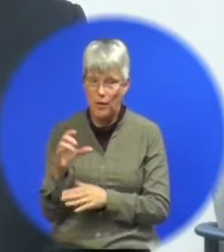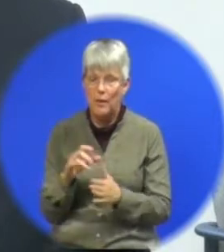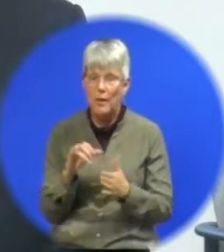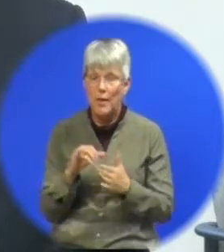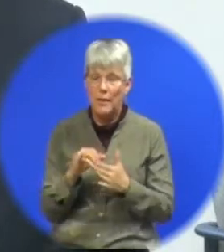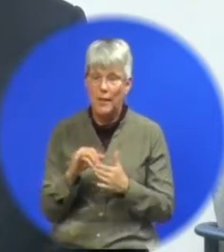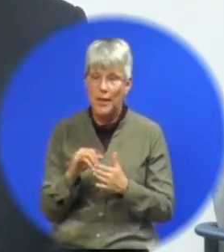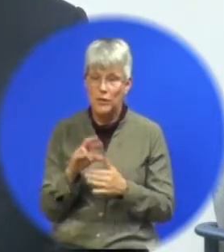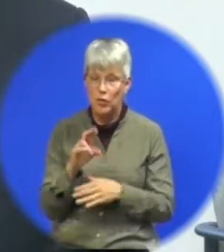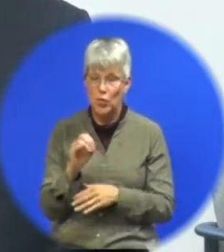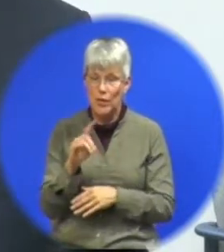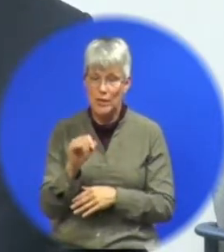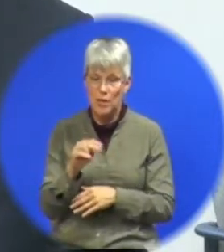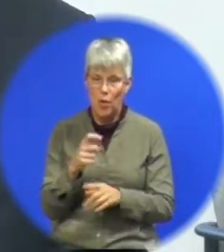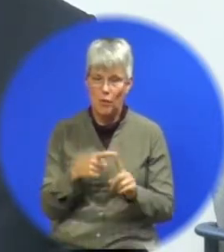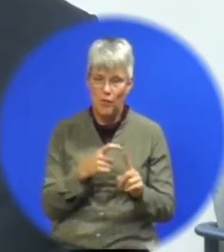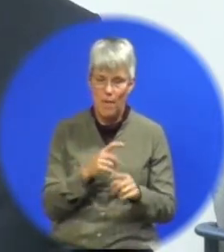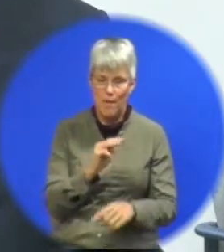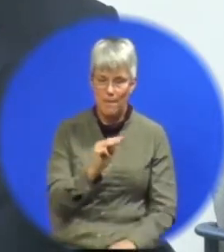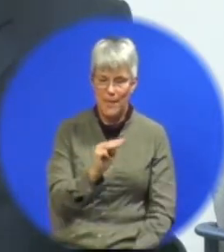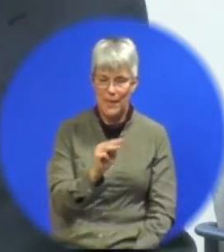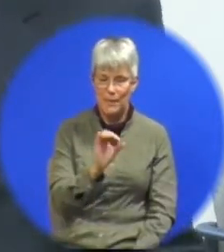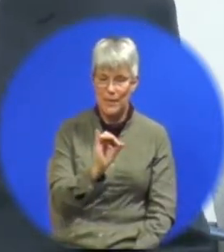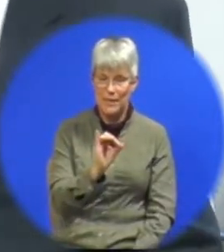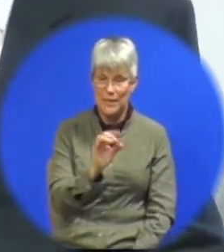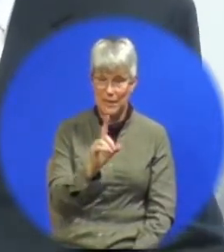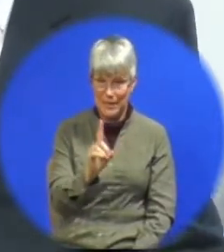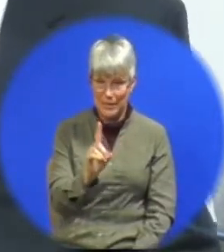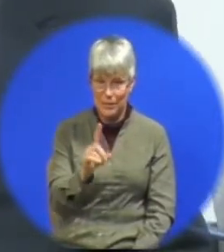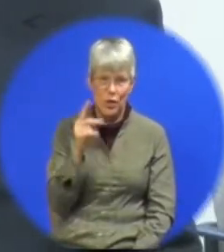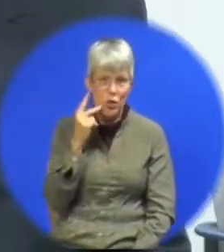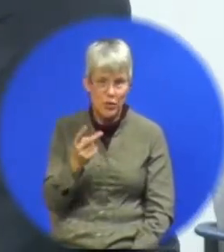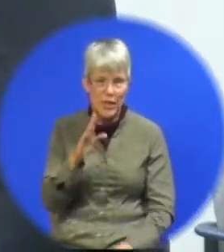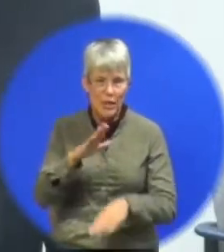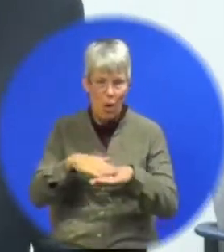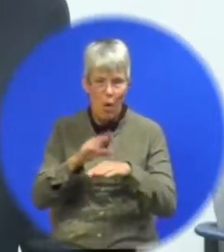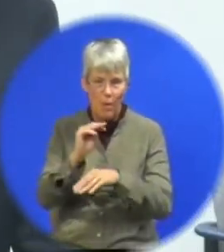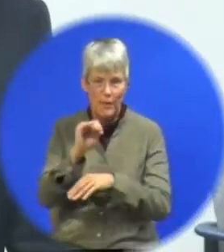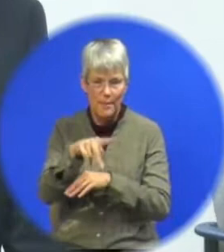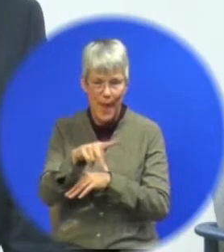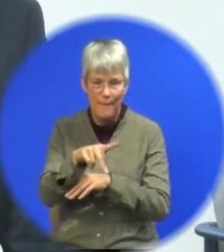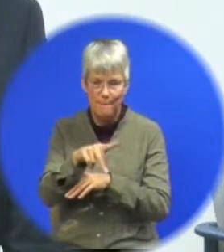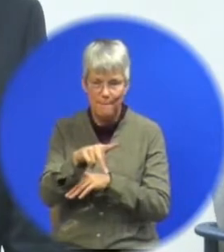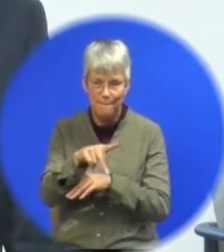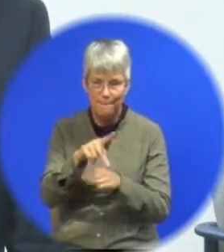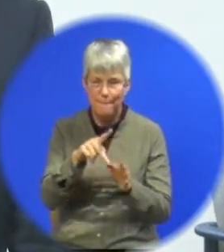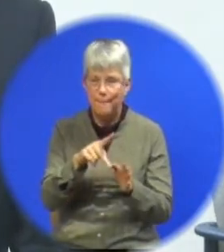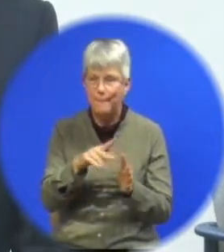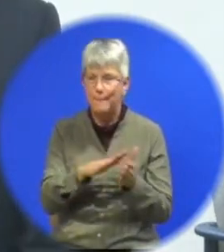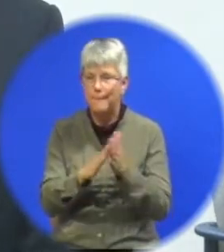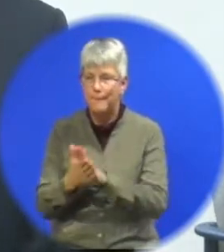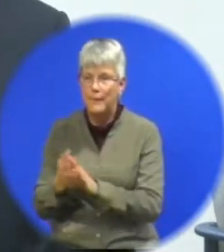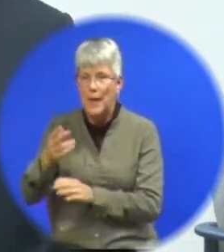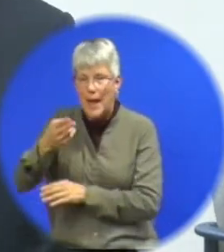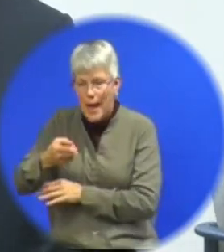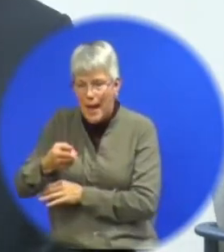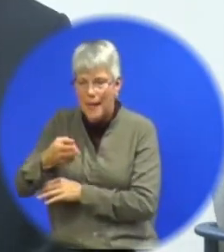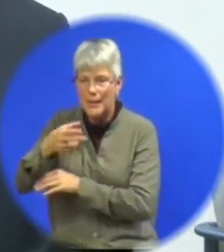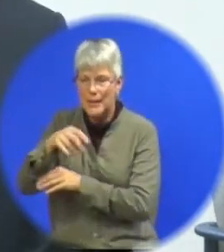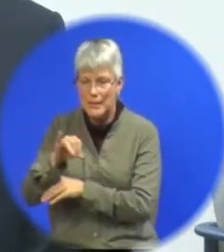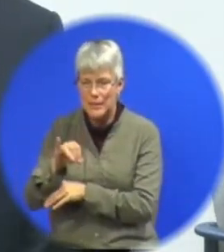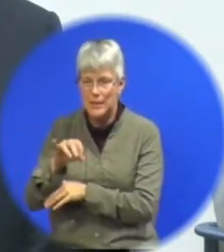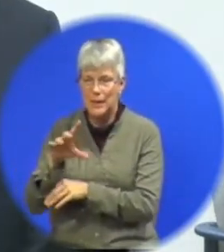the property from medium intensity district, as you see on the map, to high intensity district. Current use